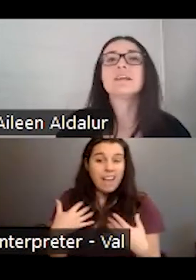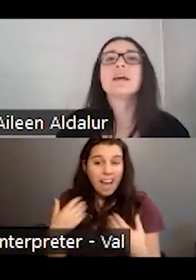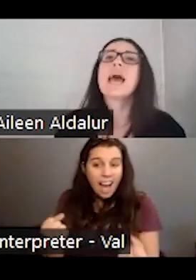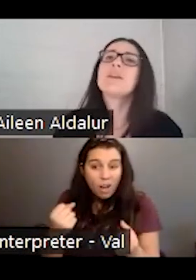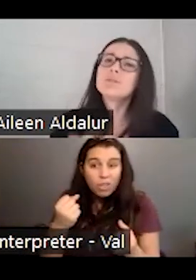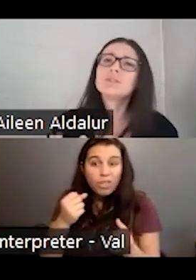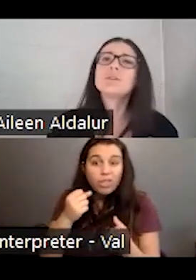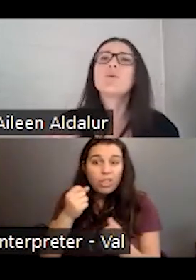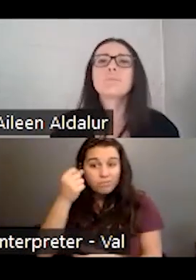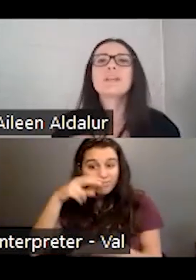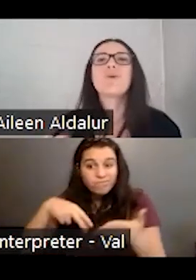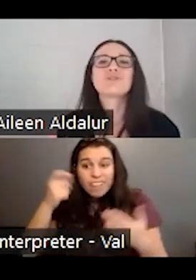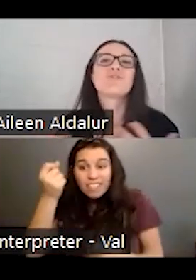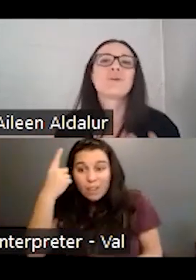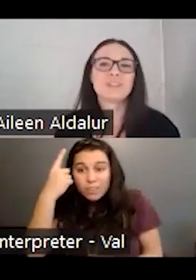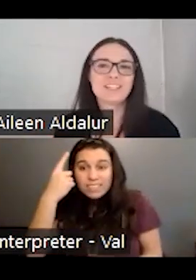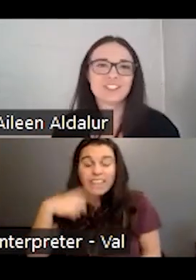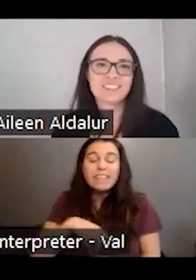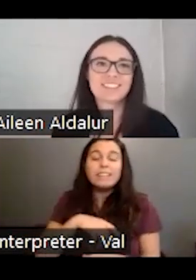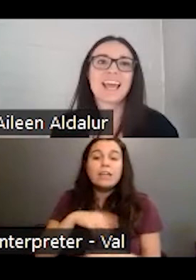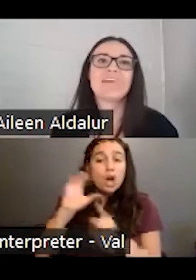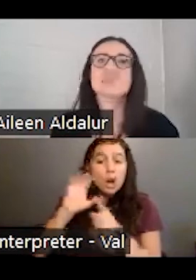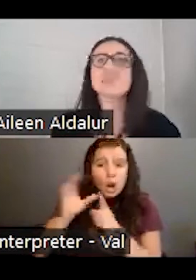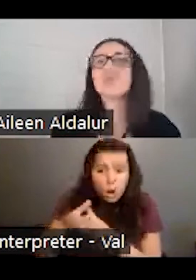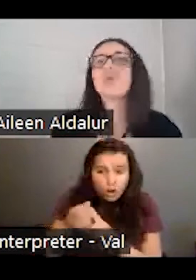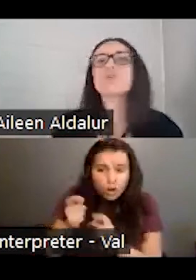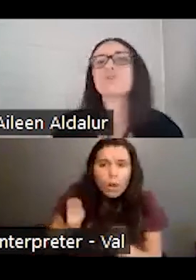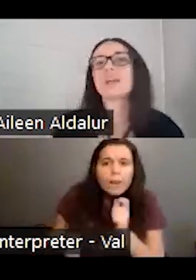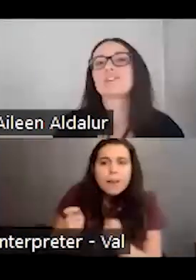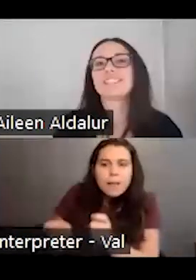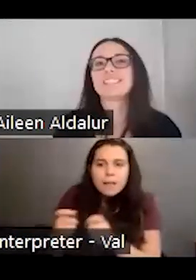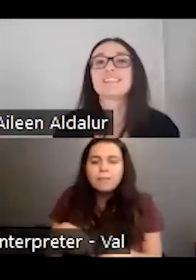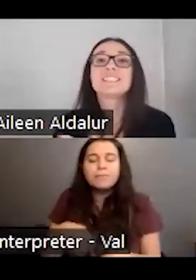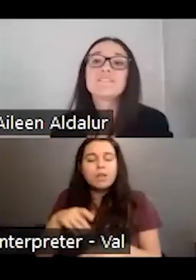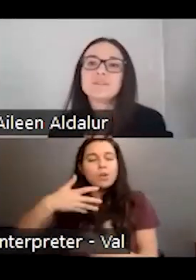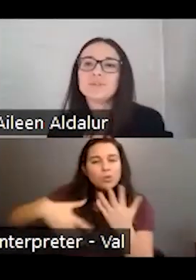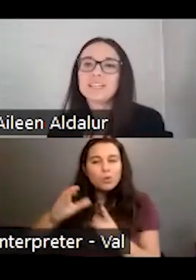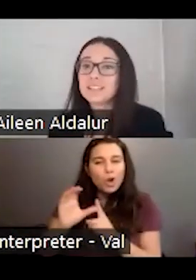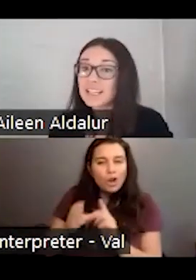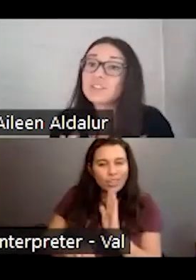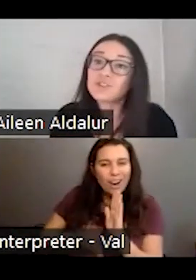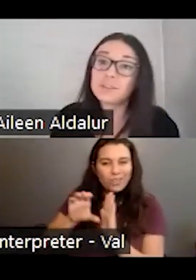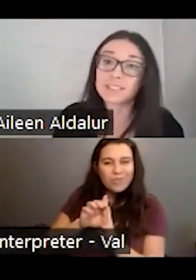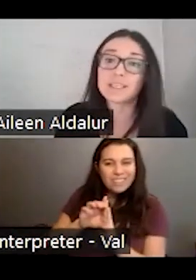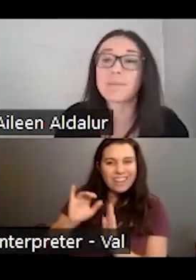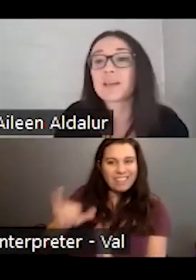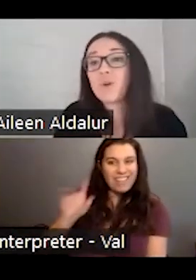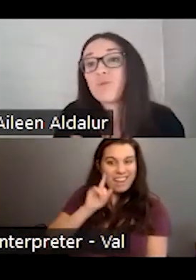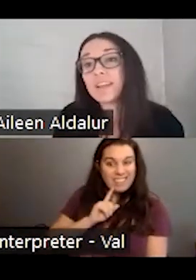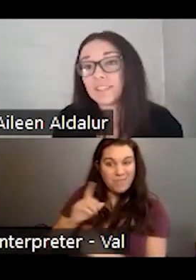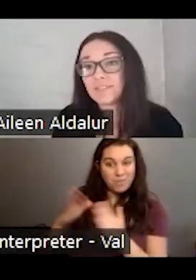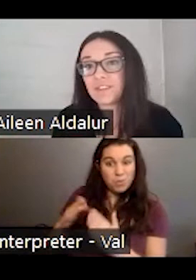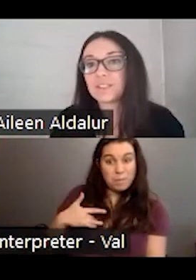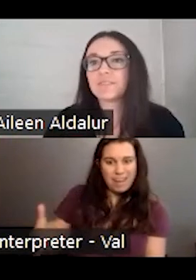deficits, and also incorporating cultural formulations and sociocultural characteristics of the deaf community into treatment to make it